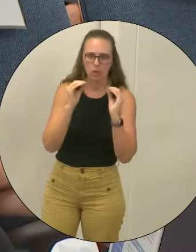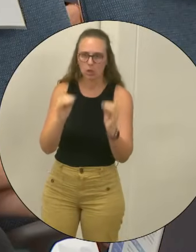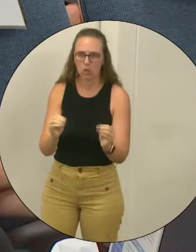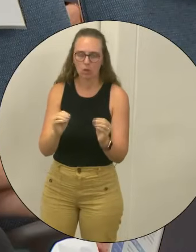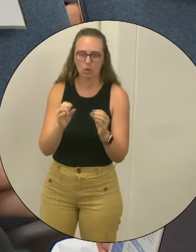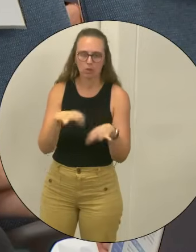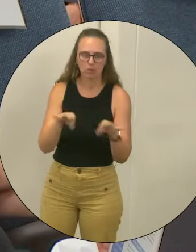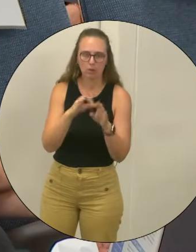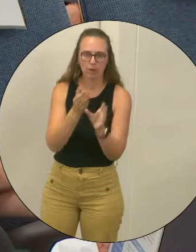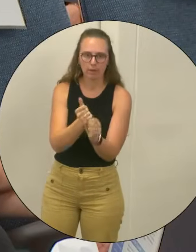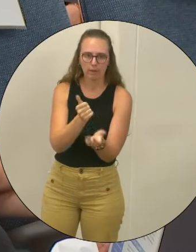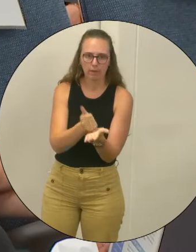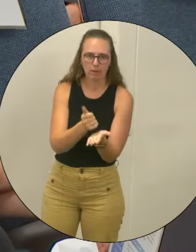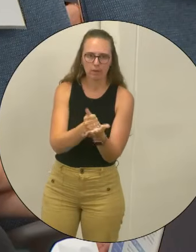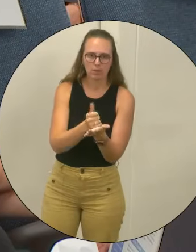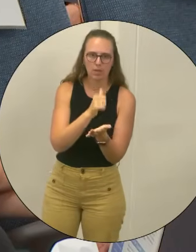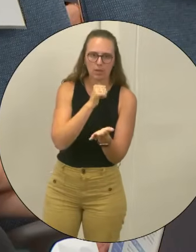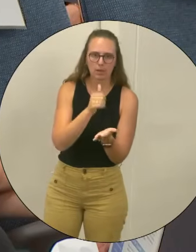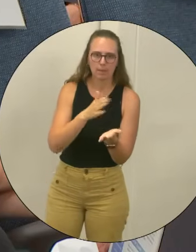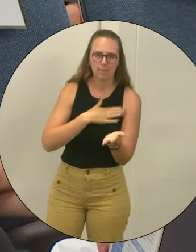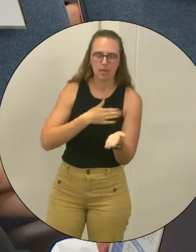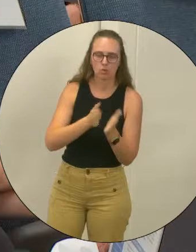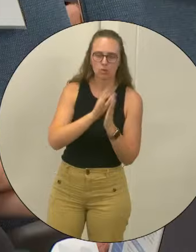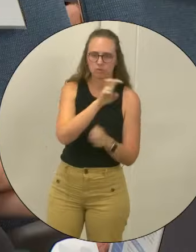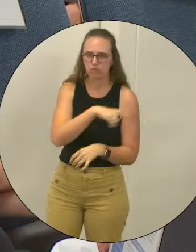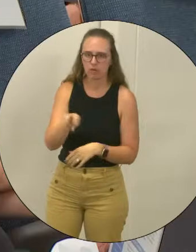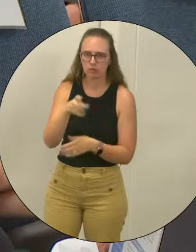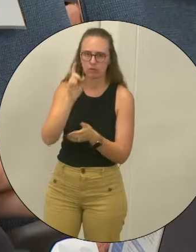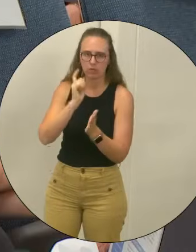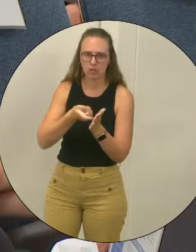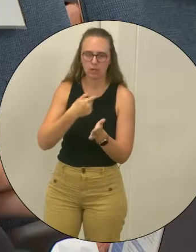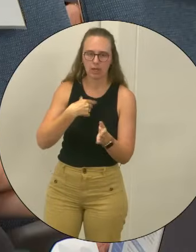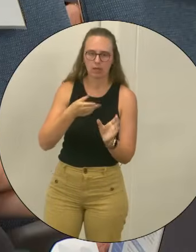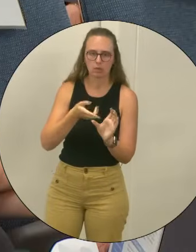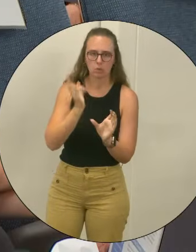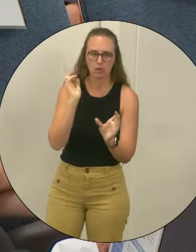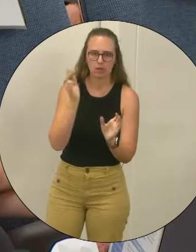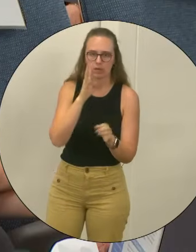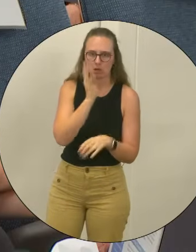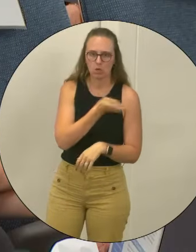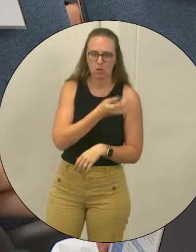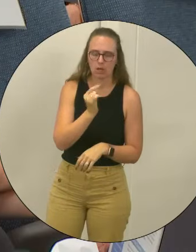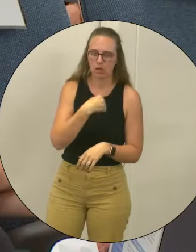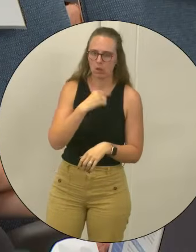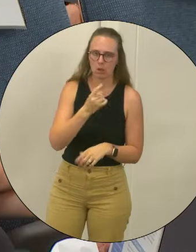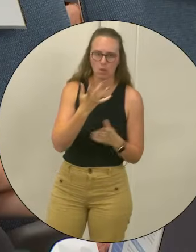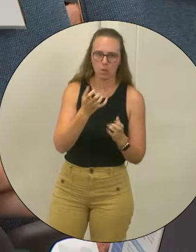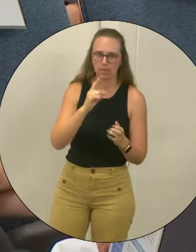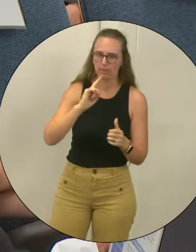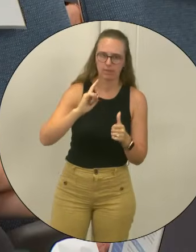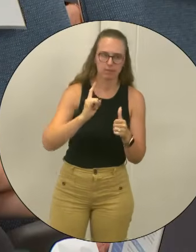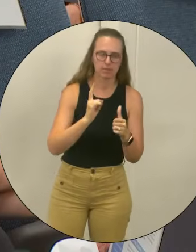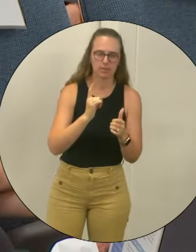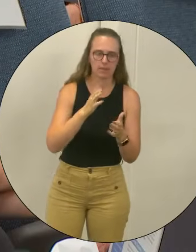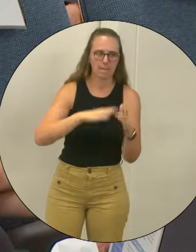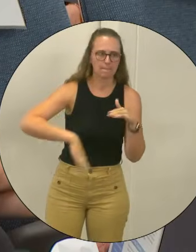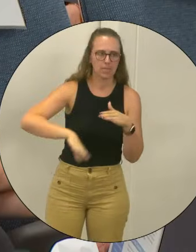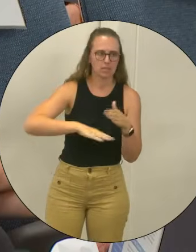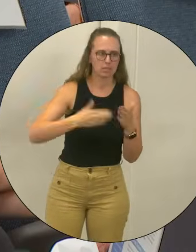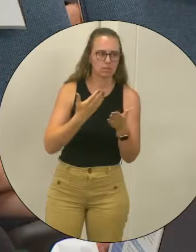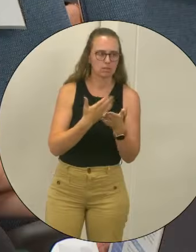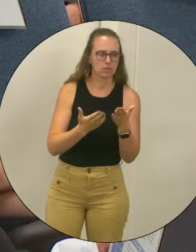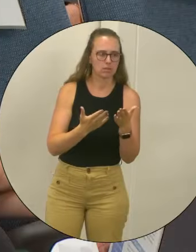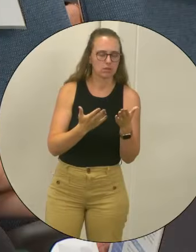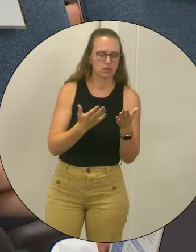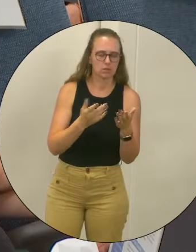meaningful intervention. Not even my quest for transfers of knowledge. I was just dismissed and ignored when all I wanted was the very first basic step in conflict